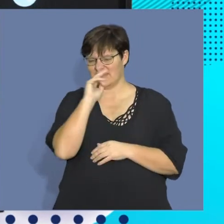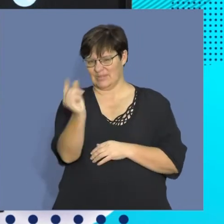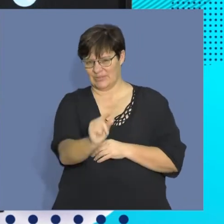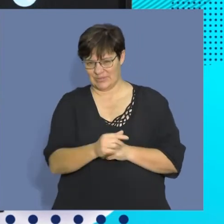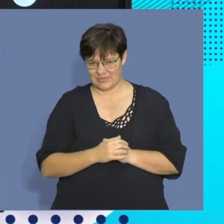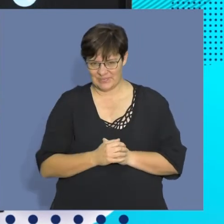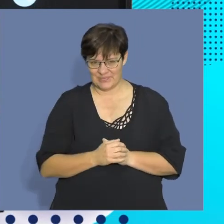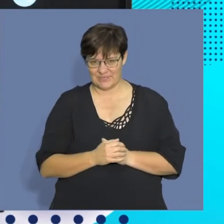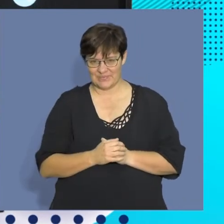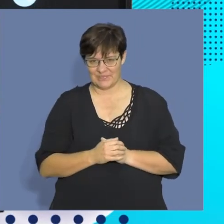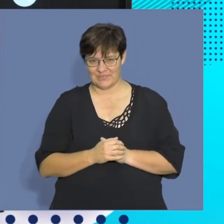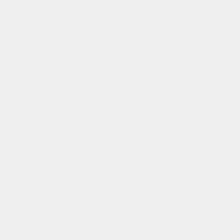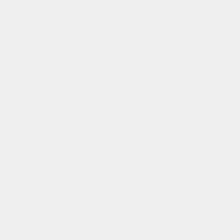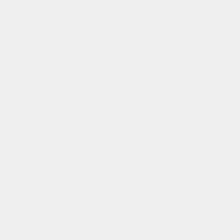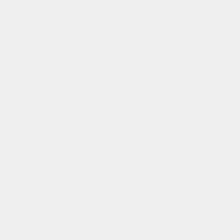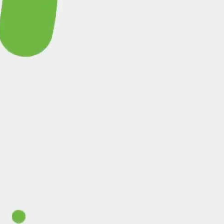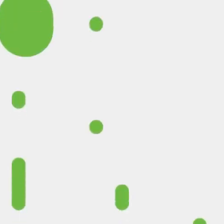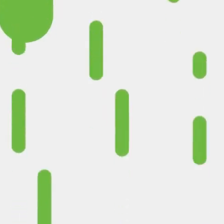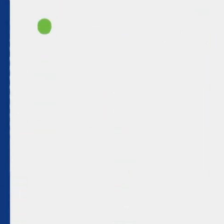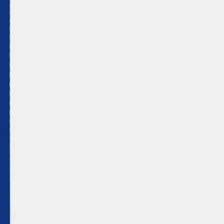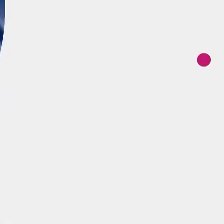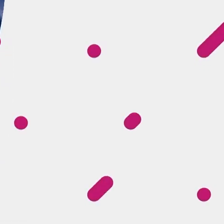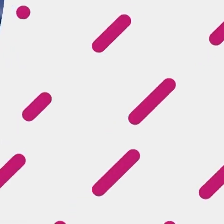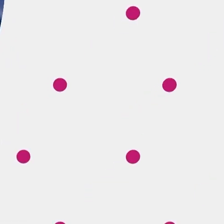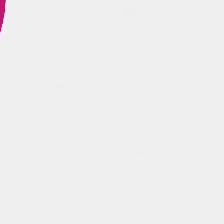break, and I'll see you in a little while.